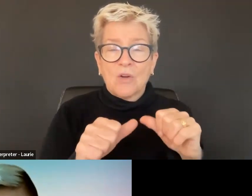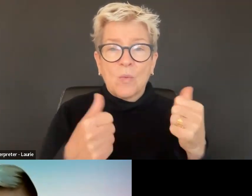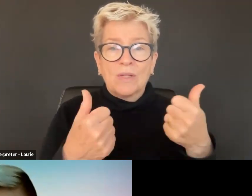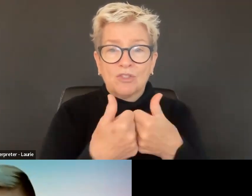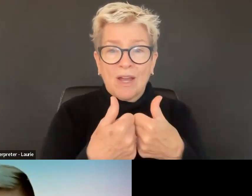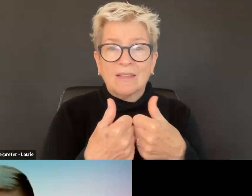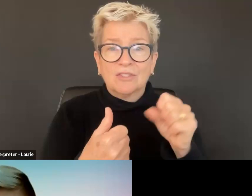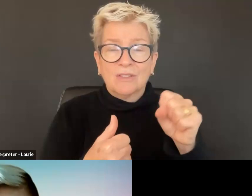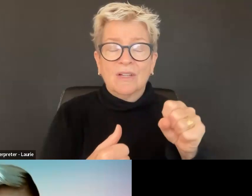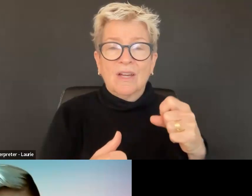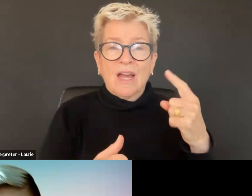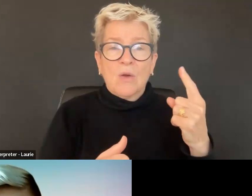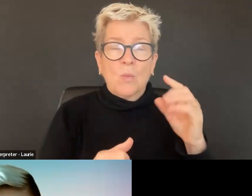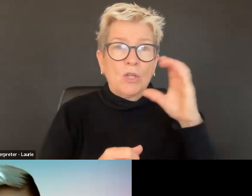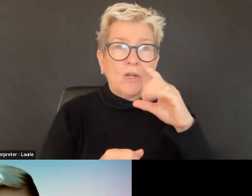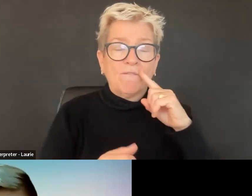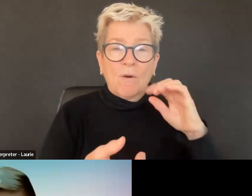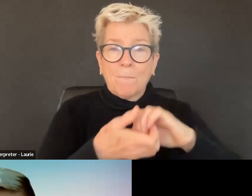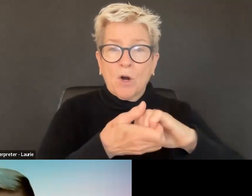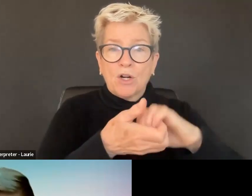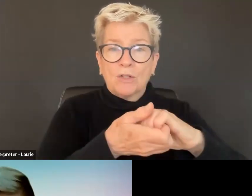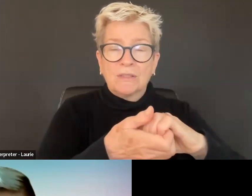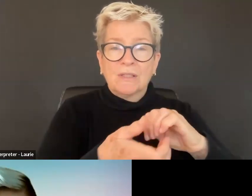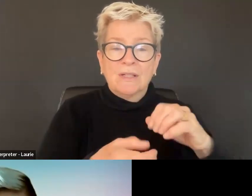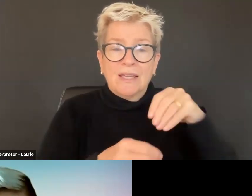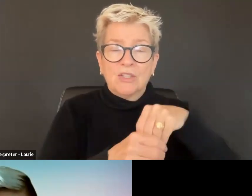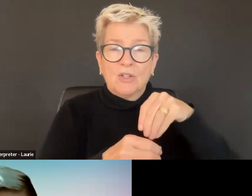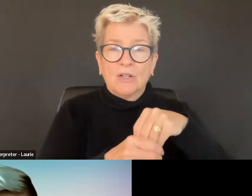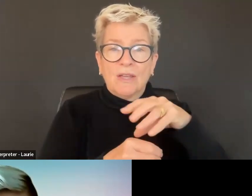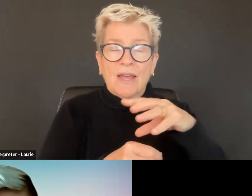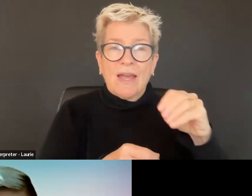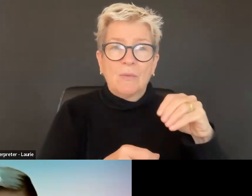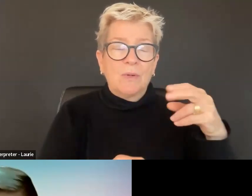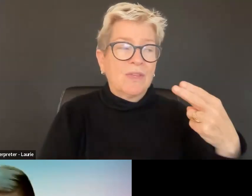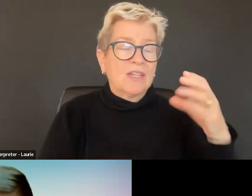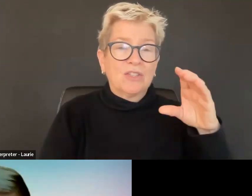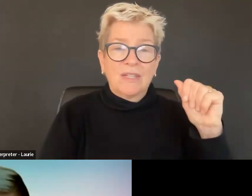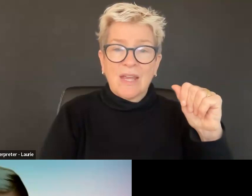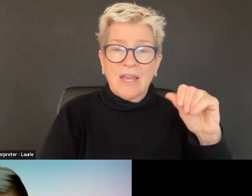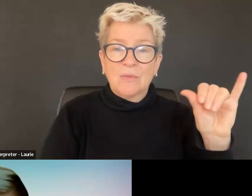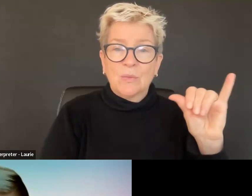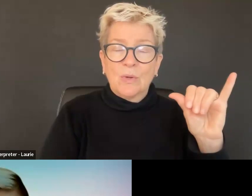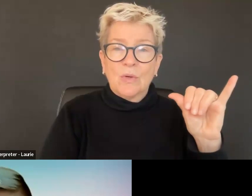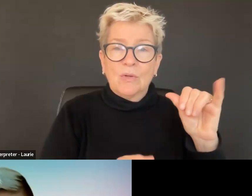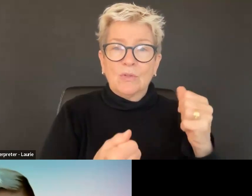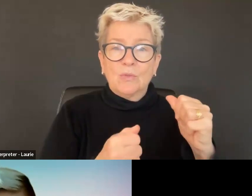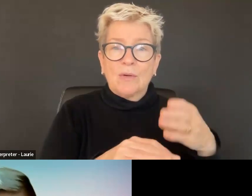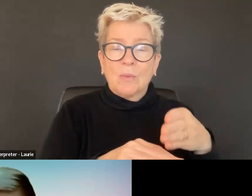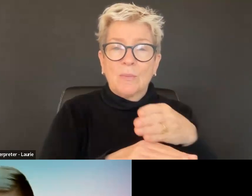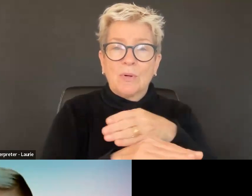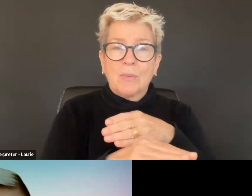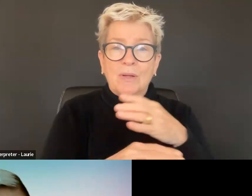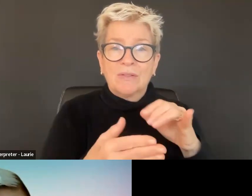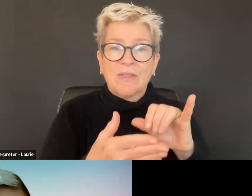that we're looking to our partners and internally and with HCA to try and improve. It's definitely, that is exactly the current